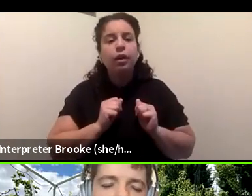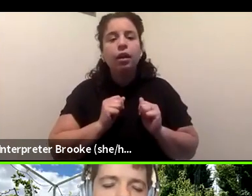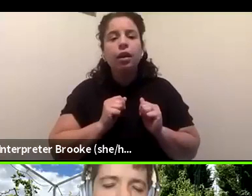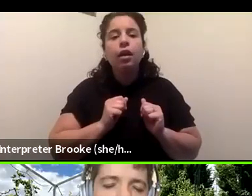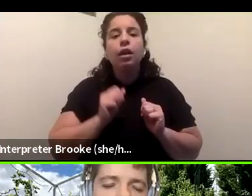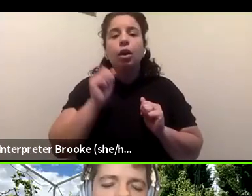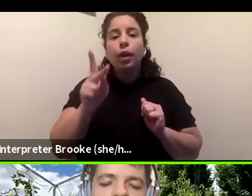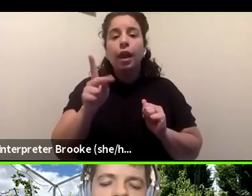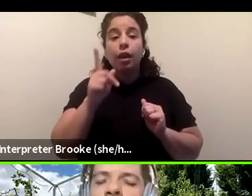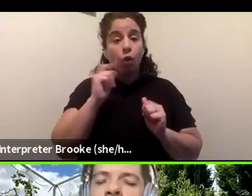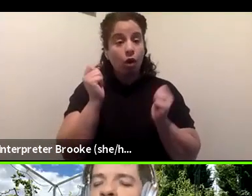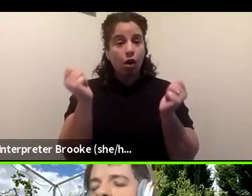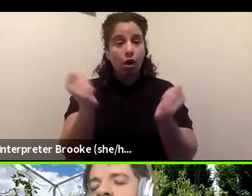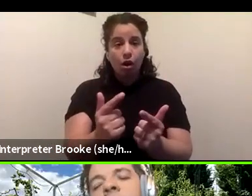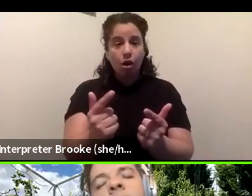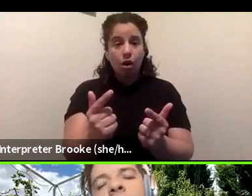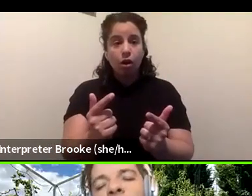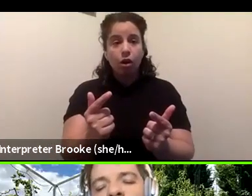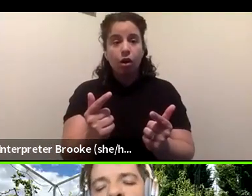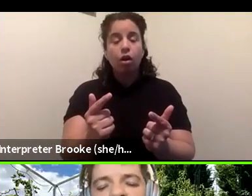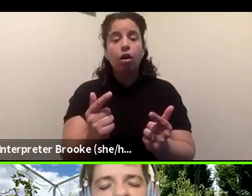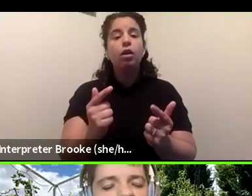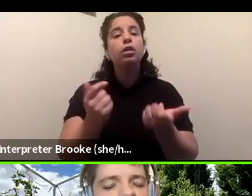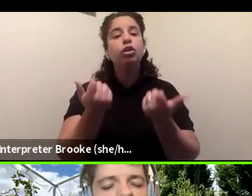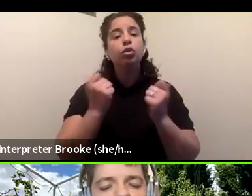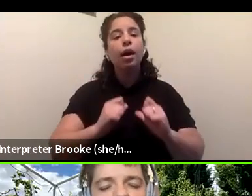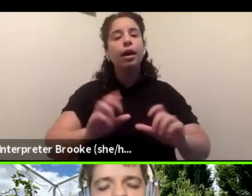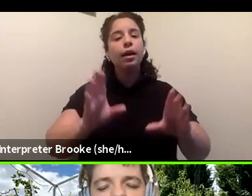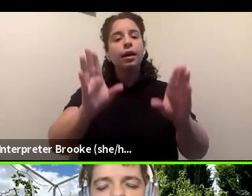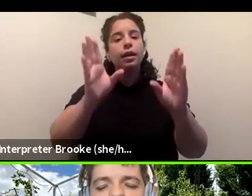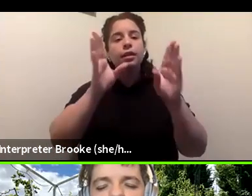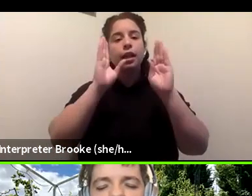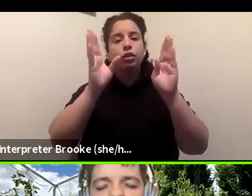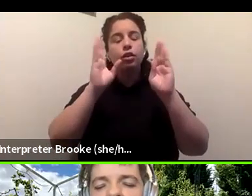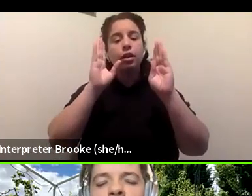just allow your attention to shift to